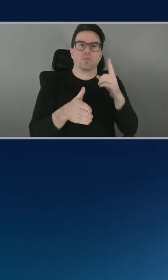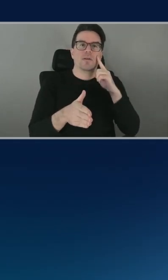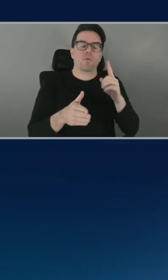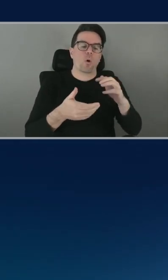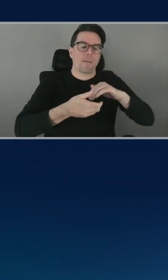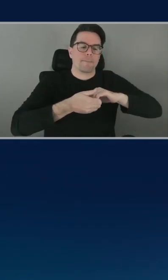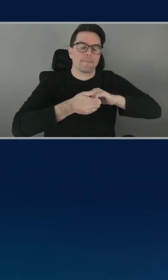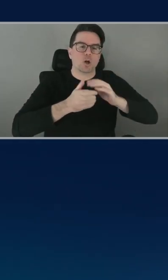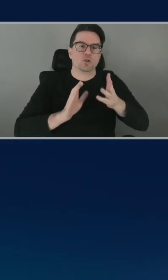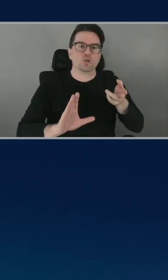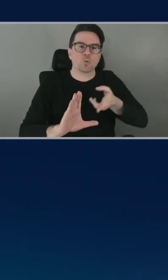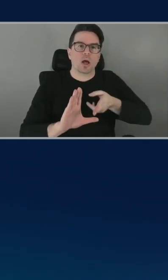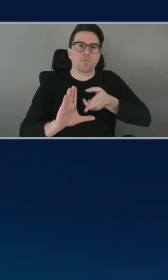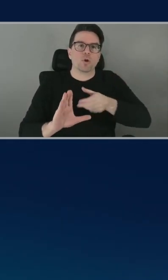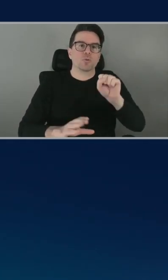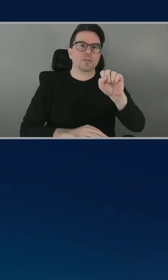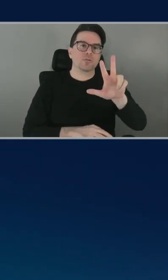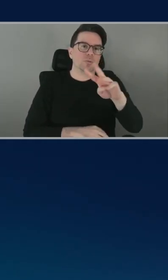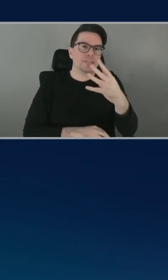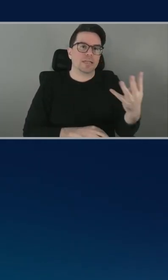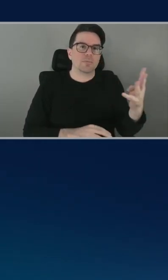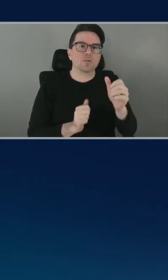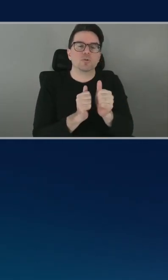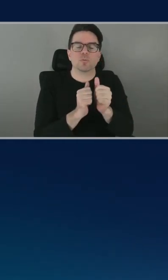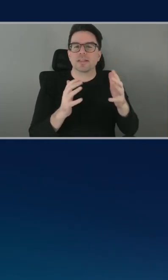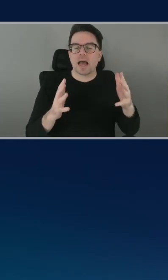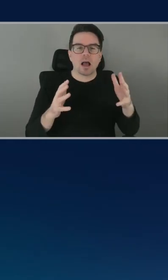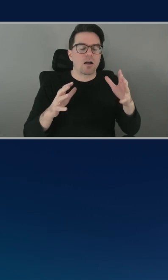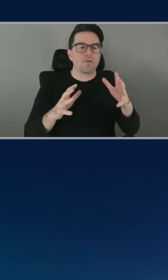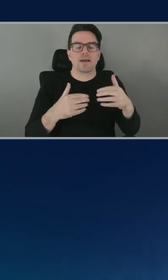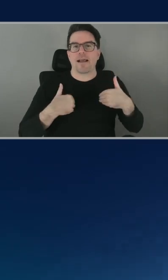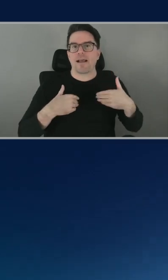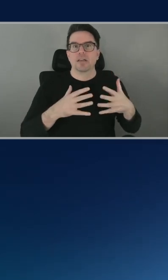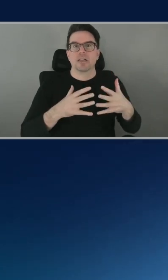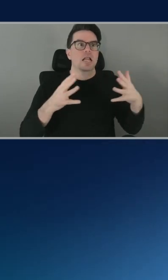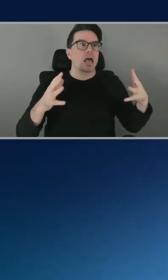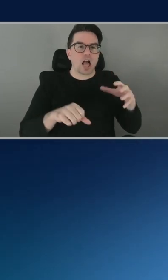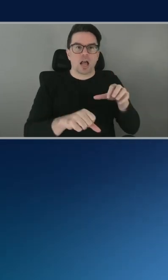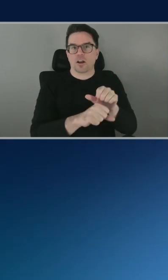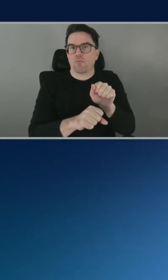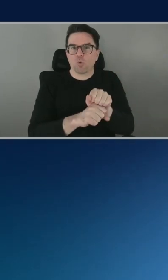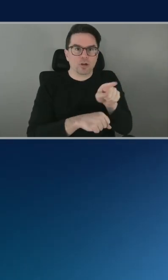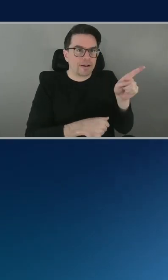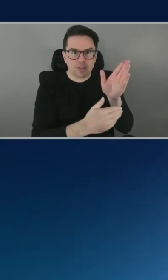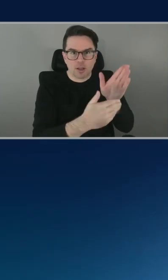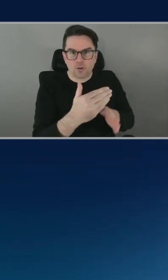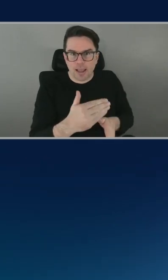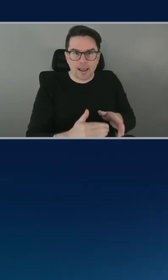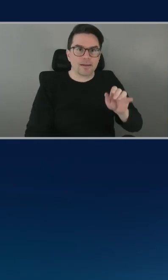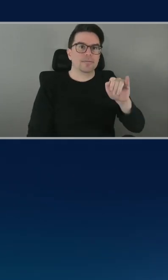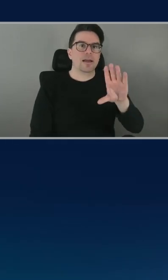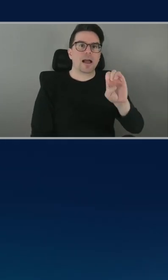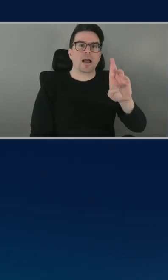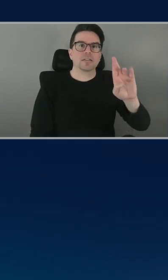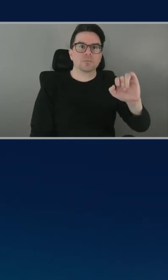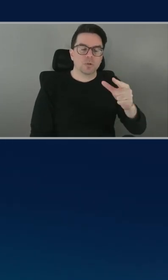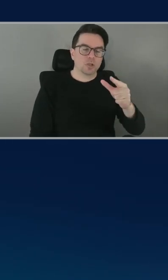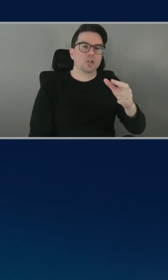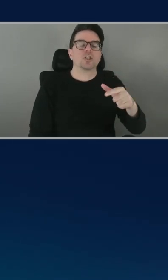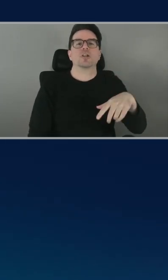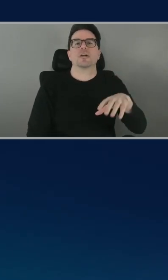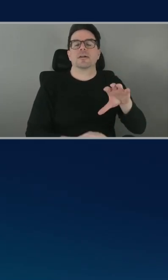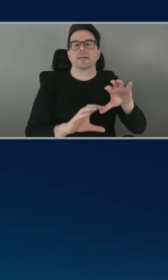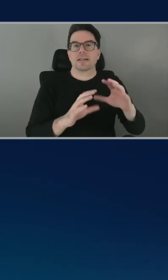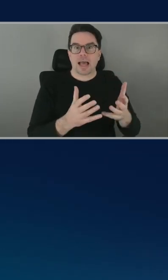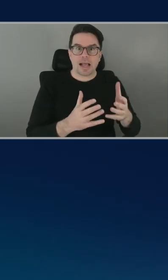onboard onto S3 Tables without having to do a whole bunch of work on their side. This is the Iceberg REST Catalog endpoint that is now supported on